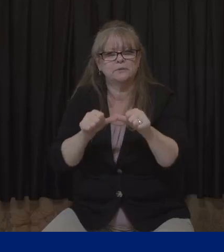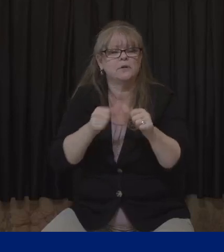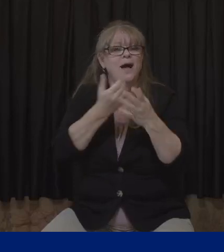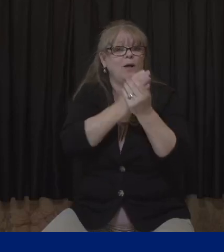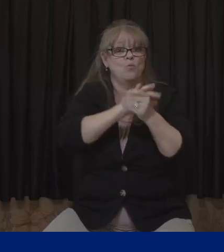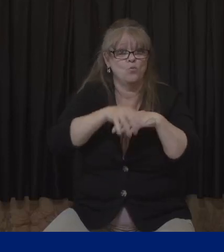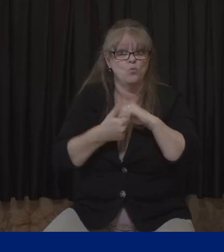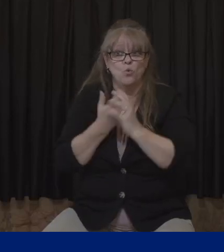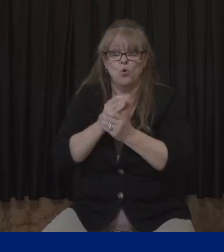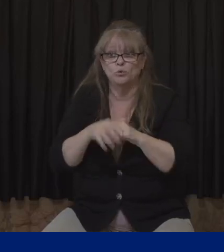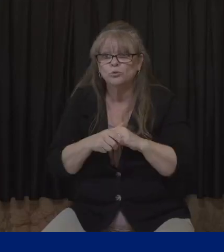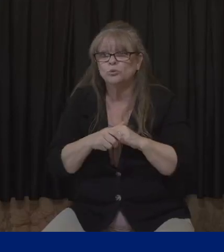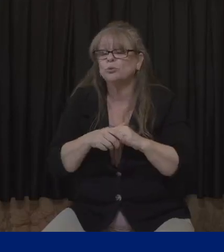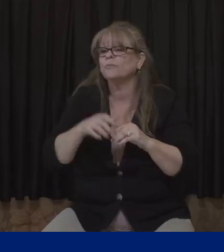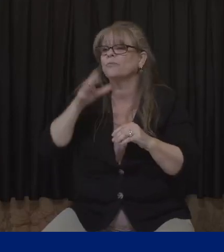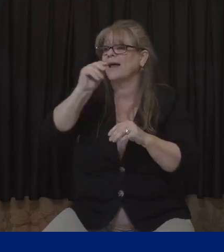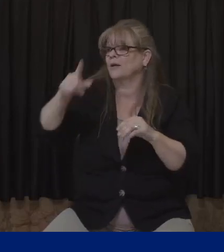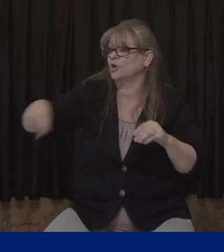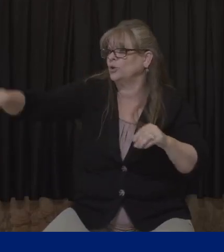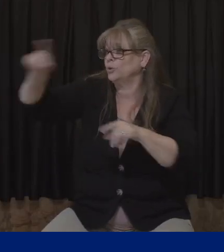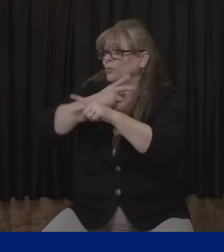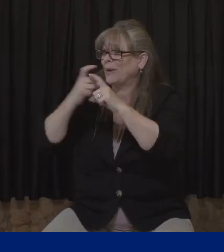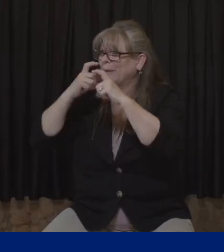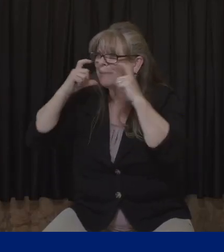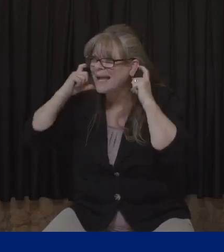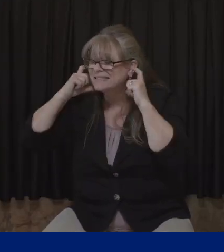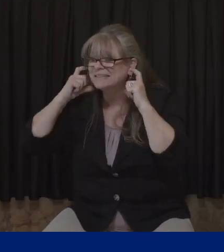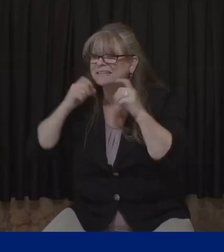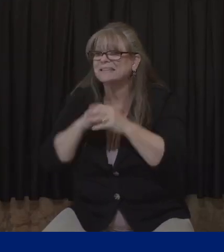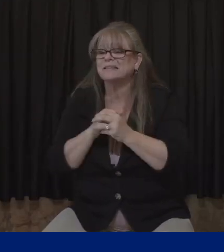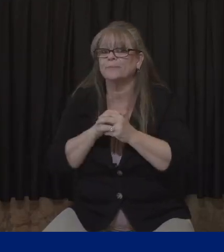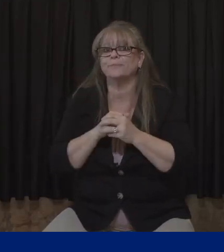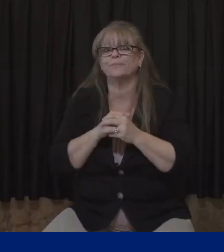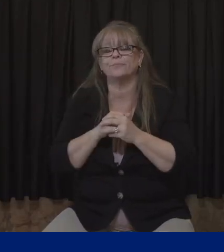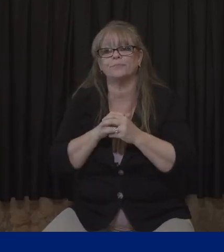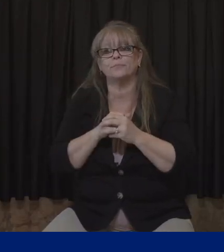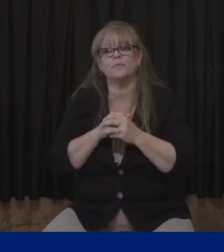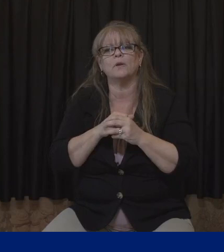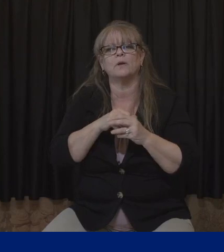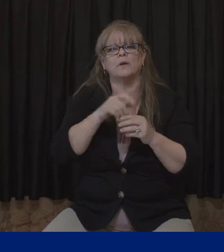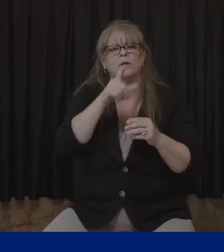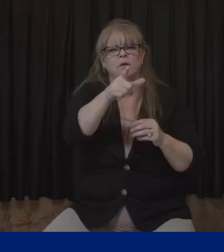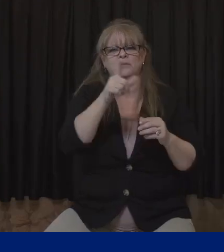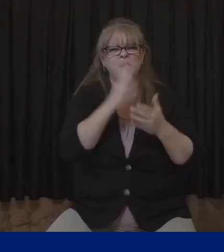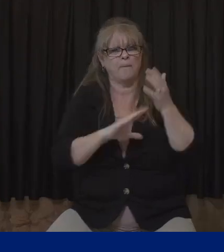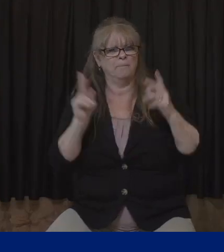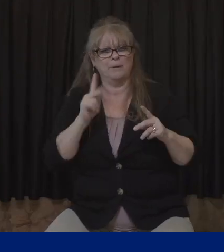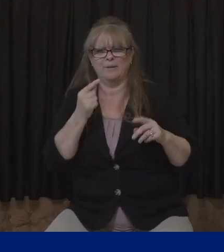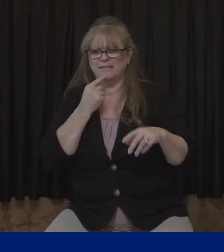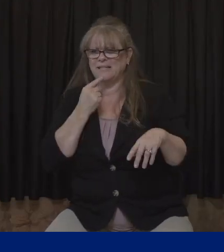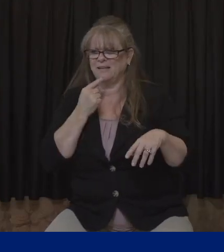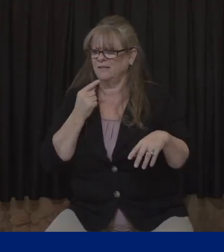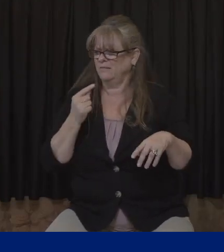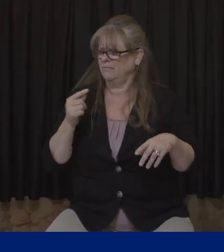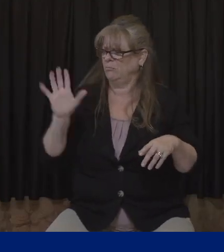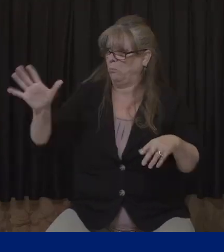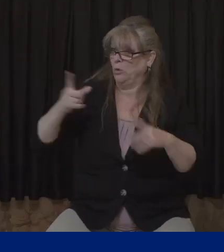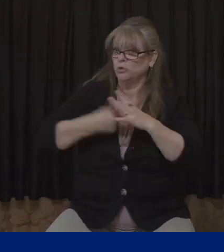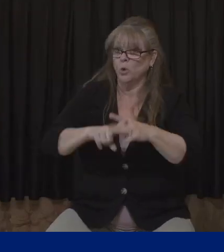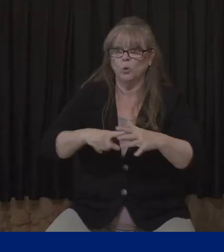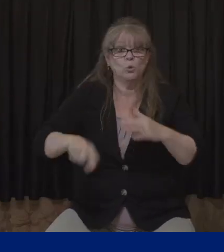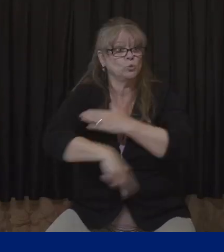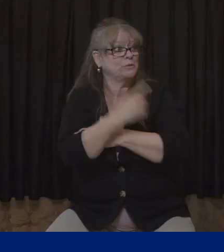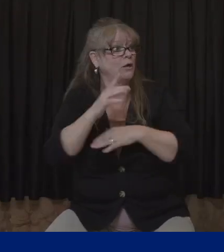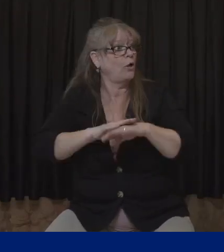these critical steps that they need to take. That's why some people have asked, well, why doesn't this happen today, April 27th, when the stay-at-home ended? Why isn't every business and store